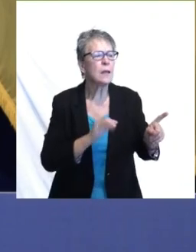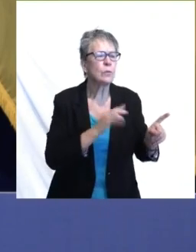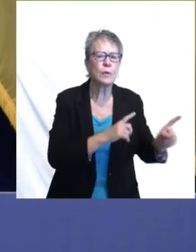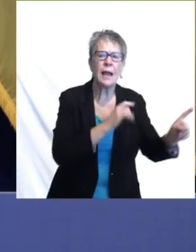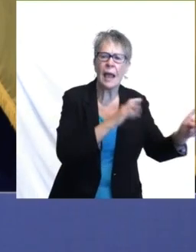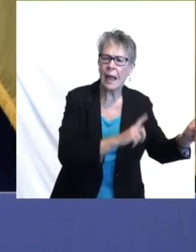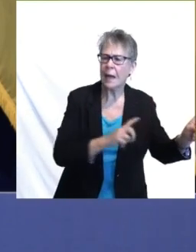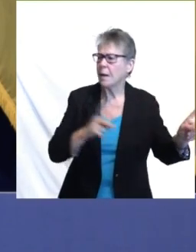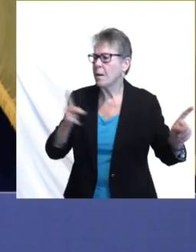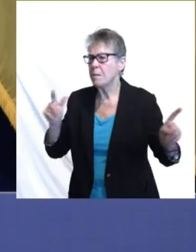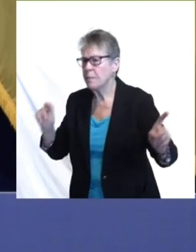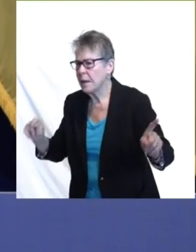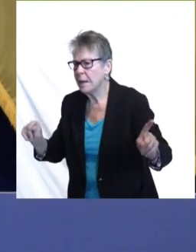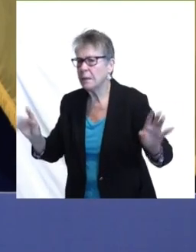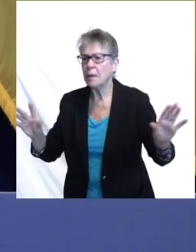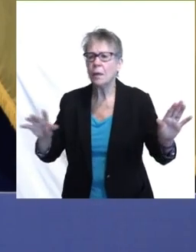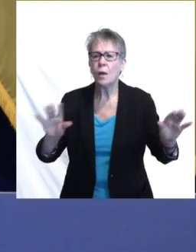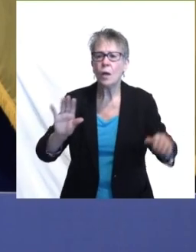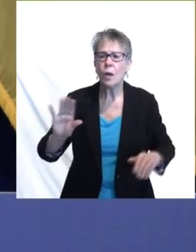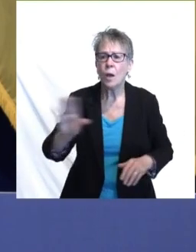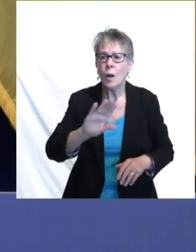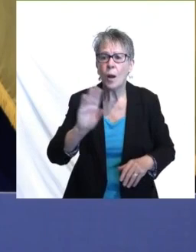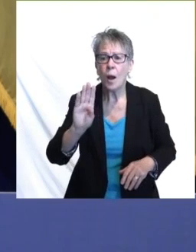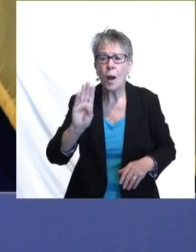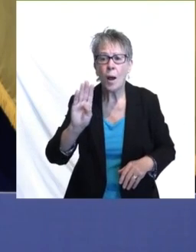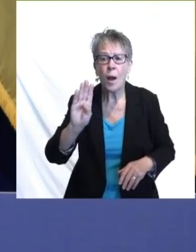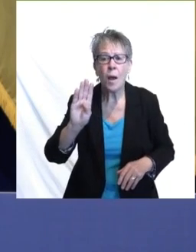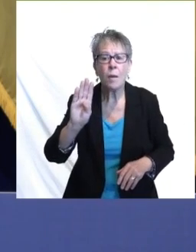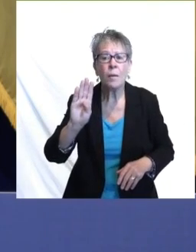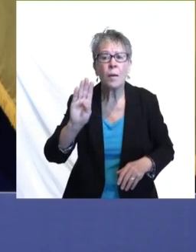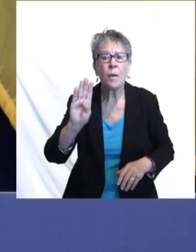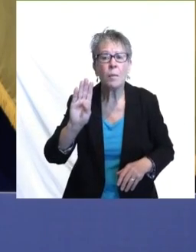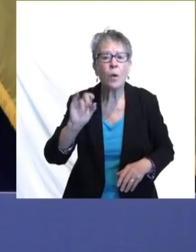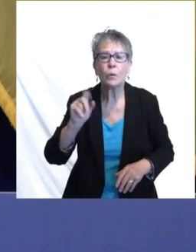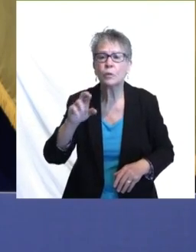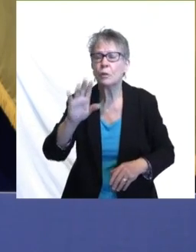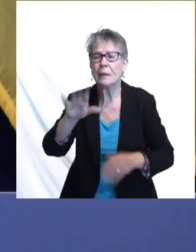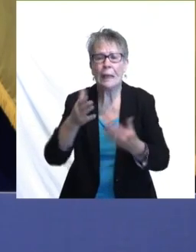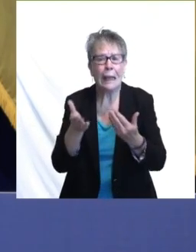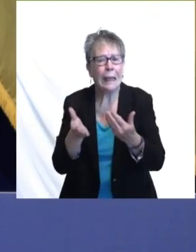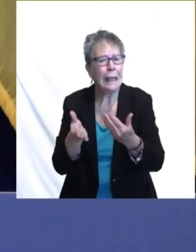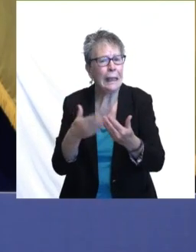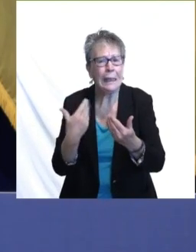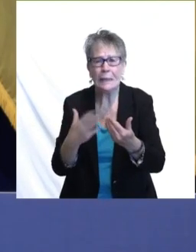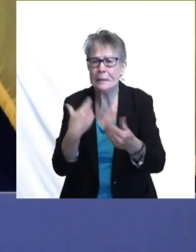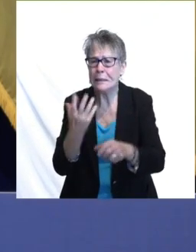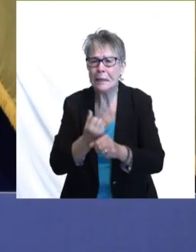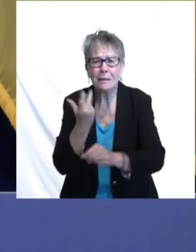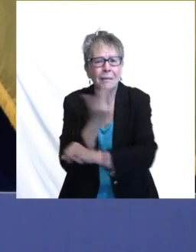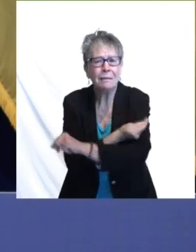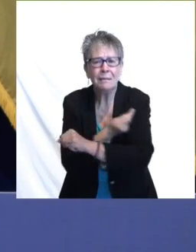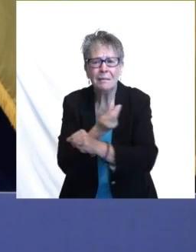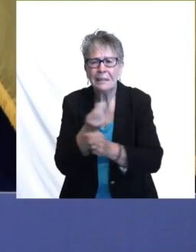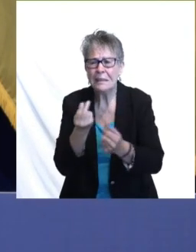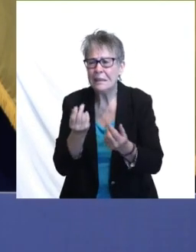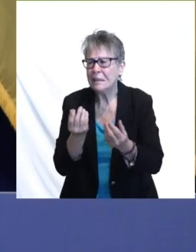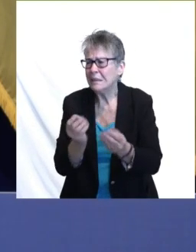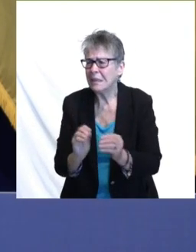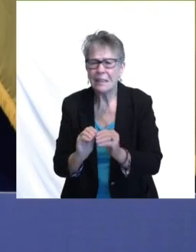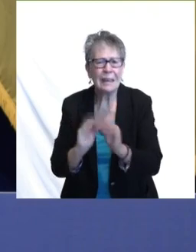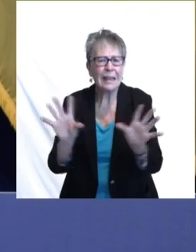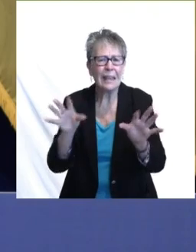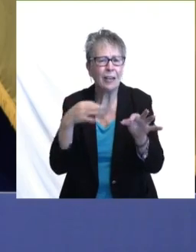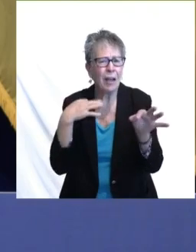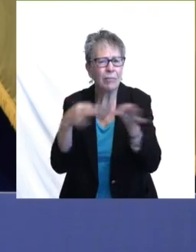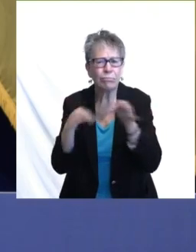me. The booster process is very easy to do, very straightforward. It's pretty clear. Listen, focus most